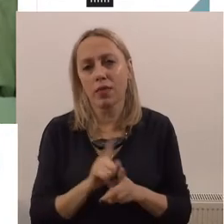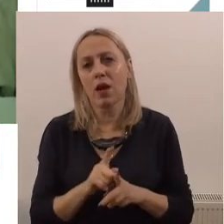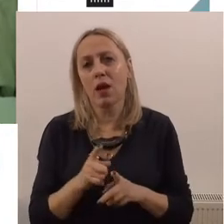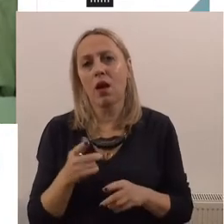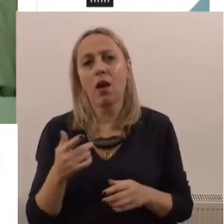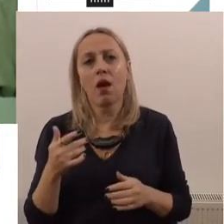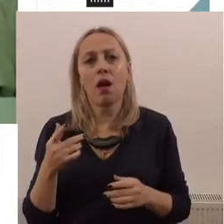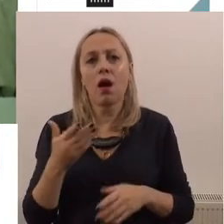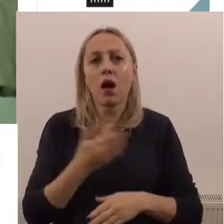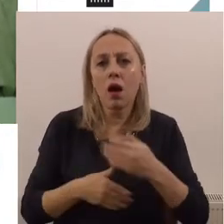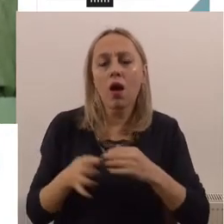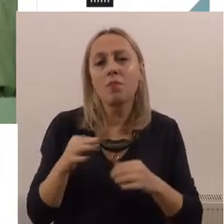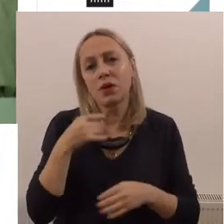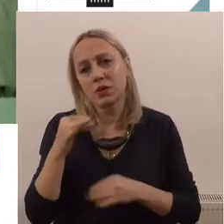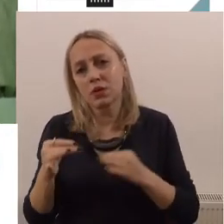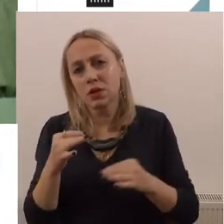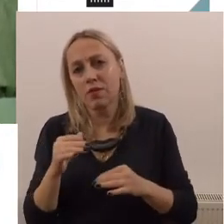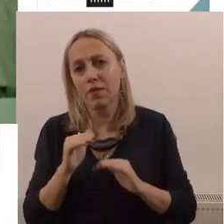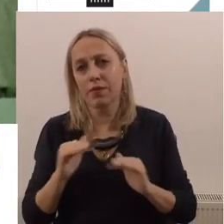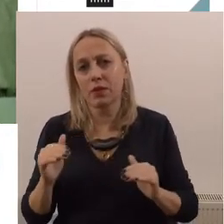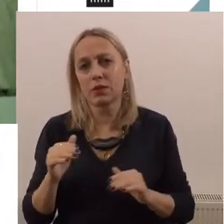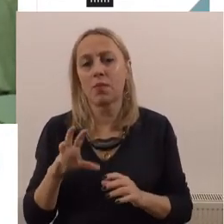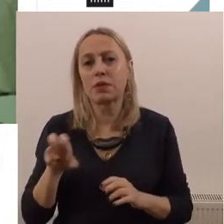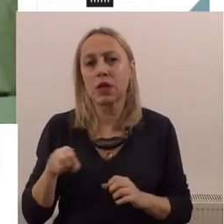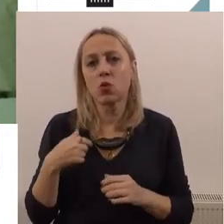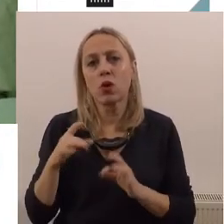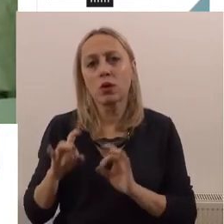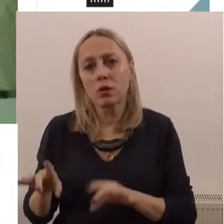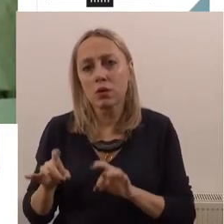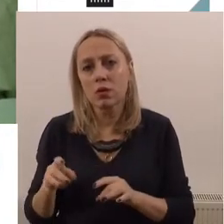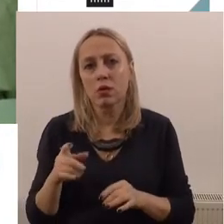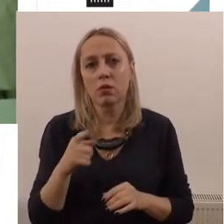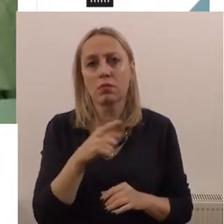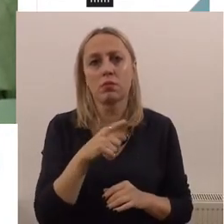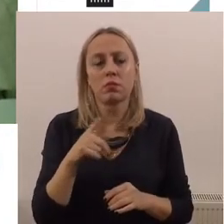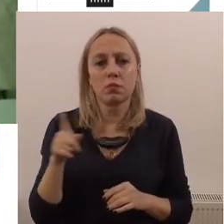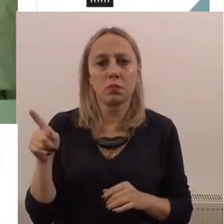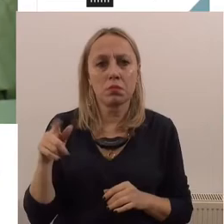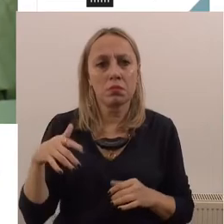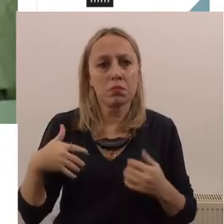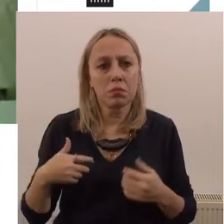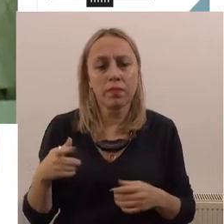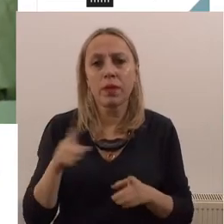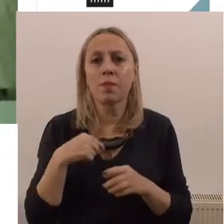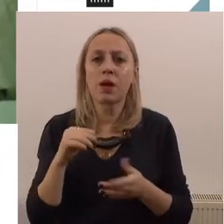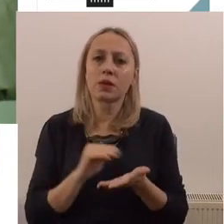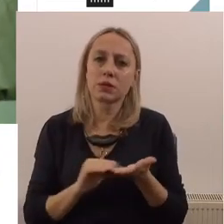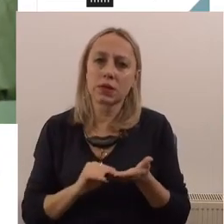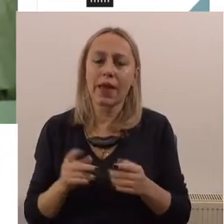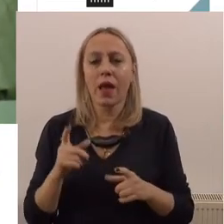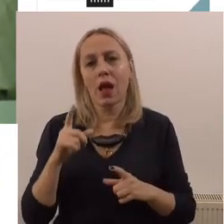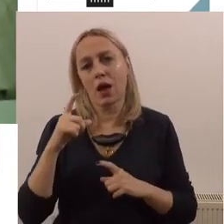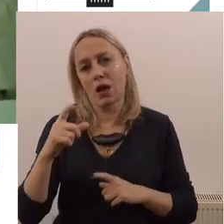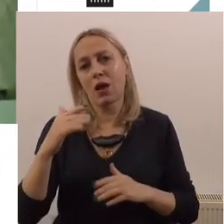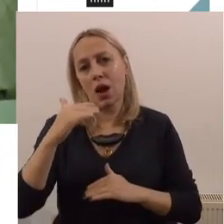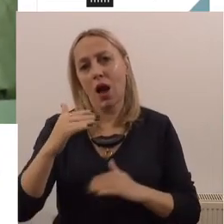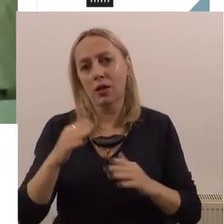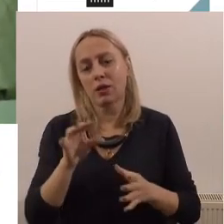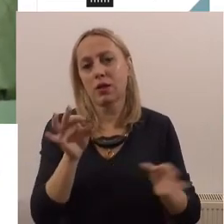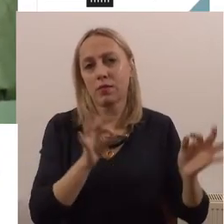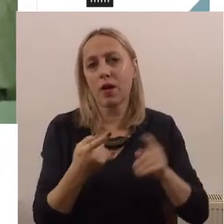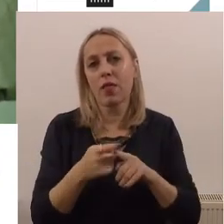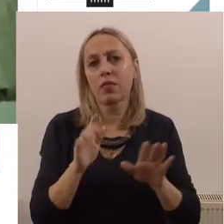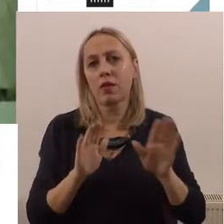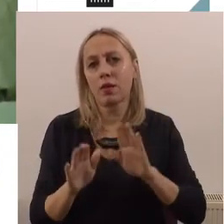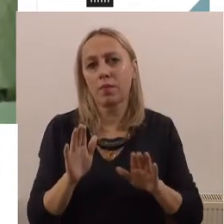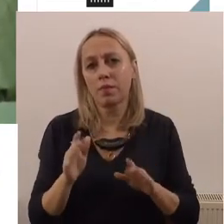my child with a disability was about to go to school, and together with artist Sonia Gorina, we made pictures